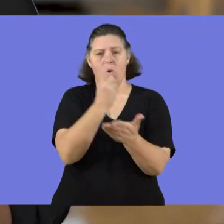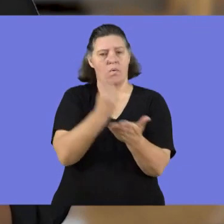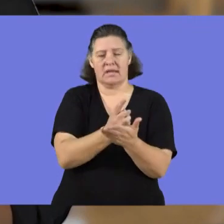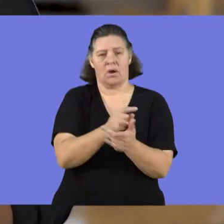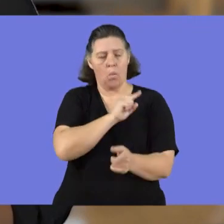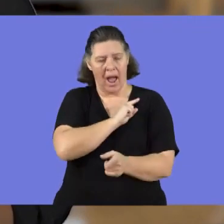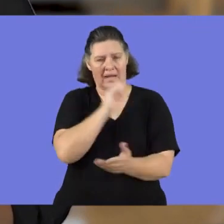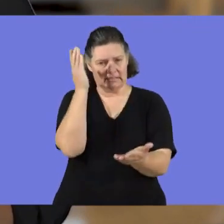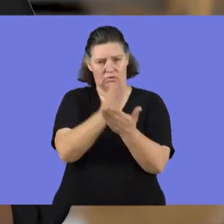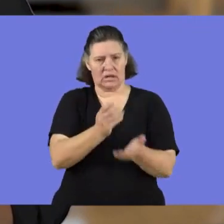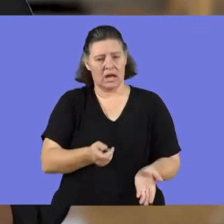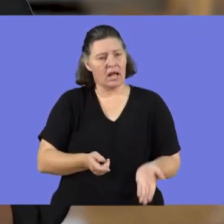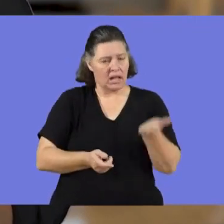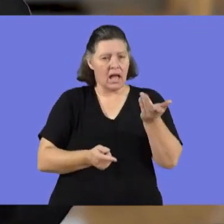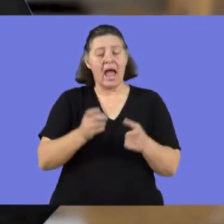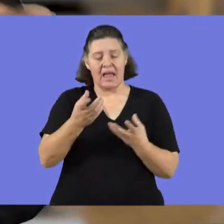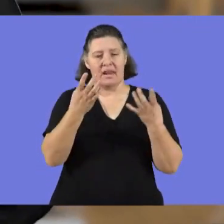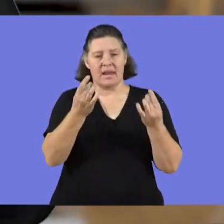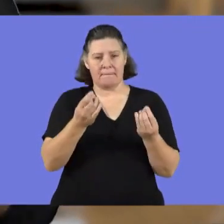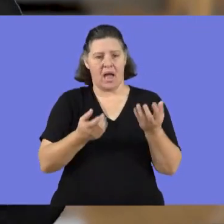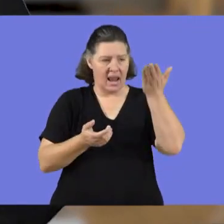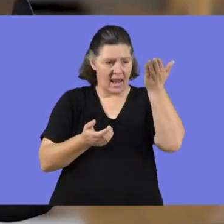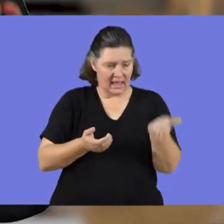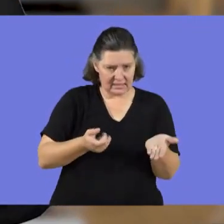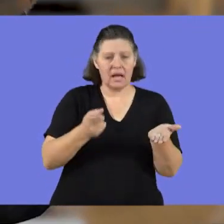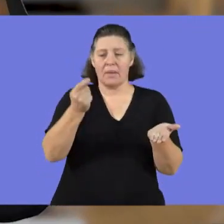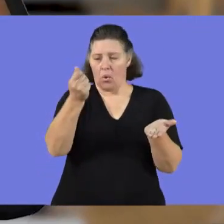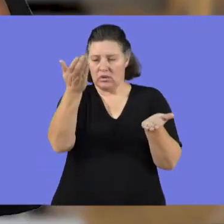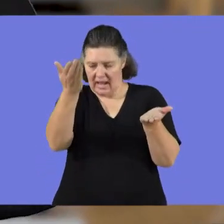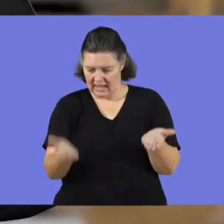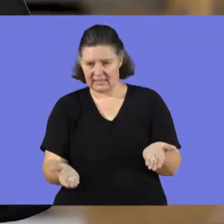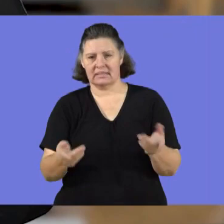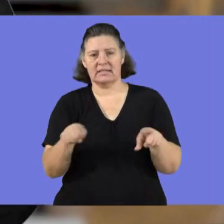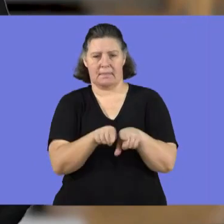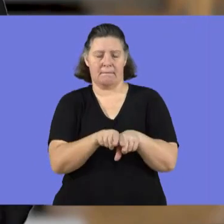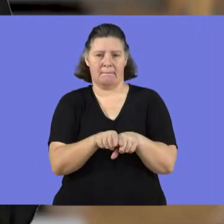have a straight line shape. And even if when the number of people